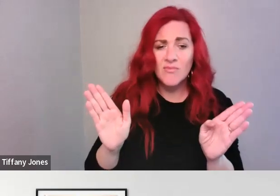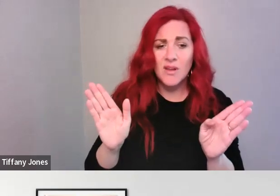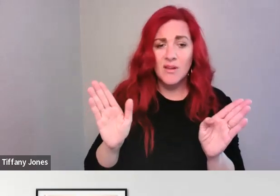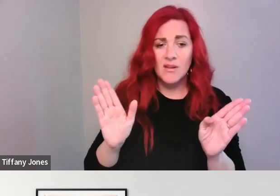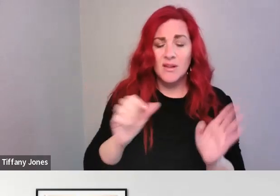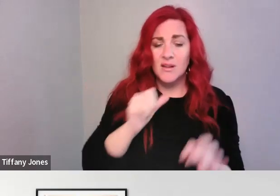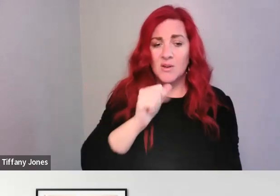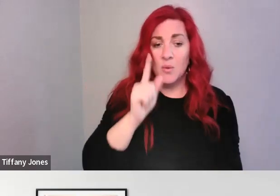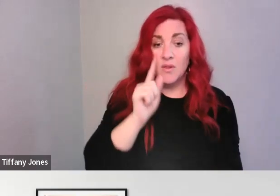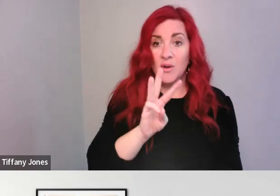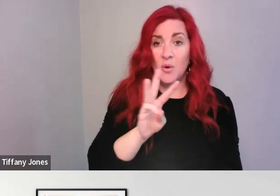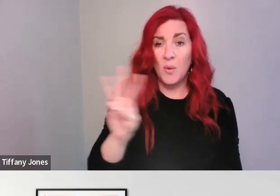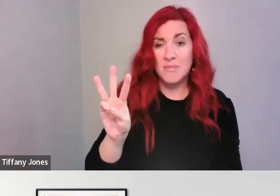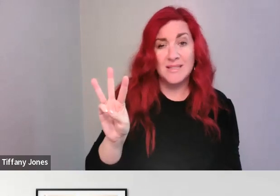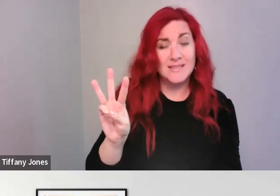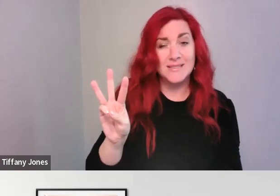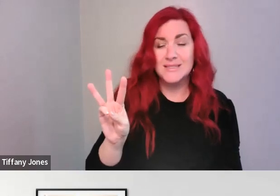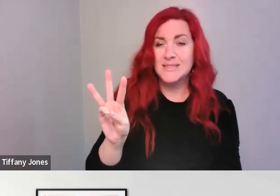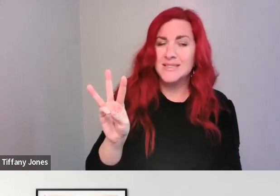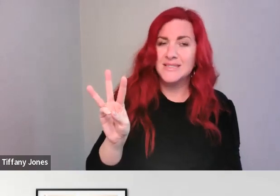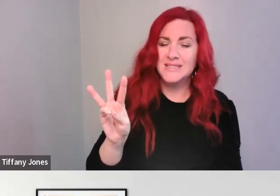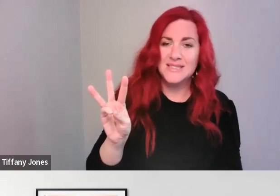website is the most